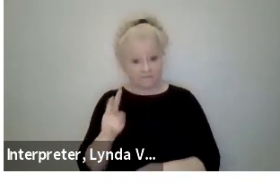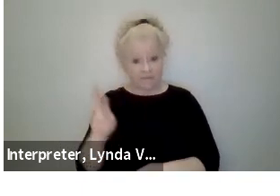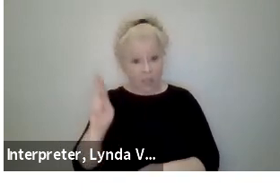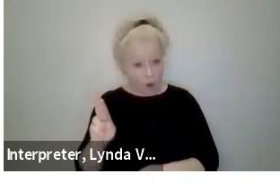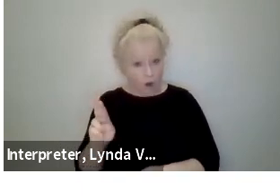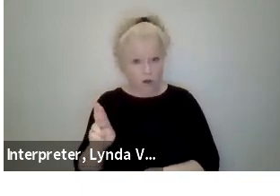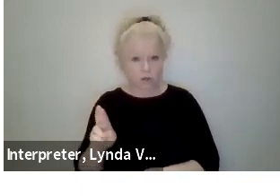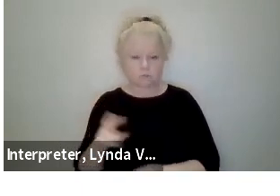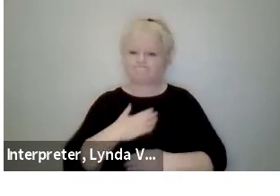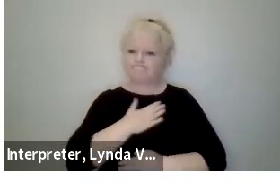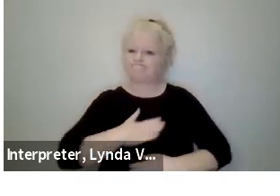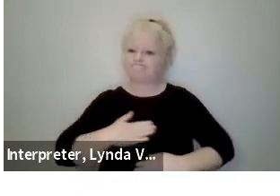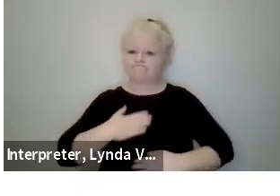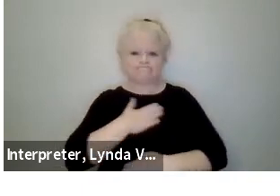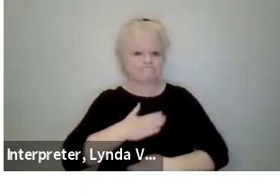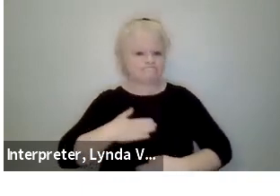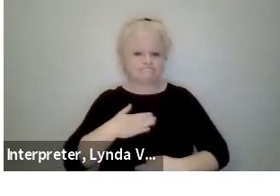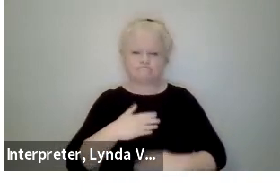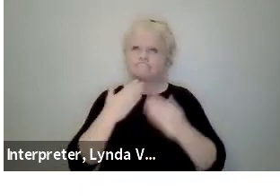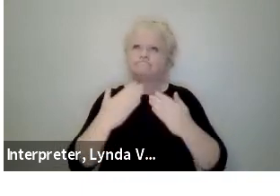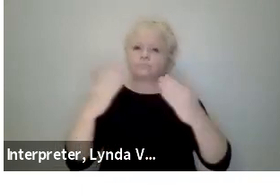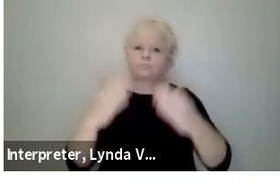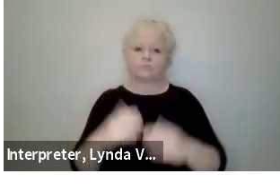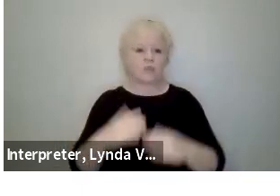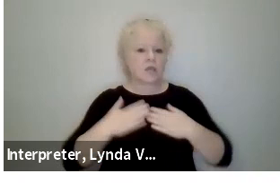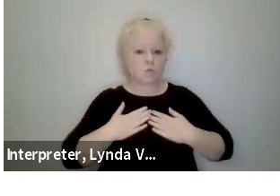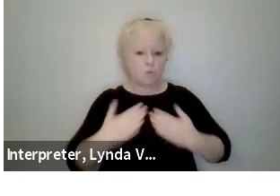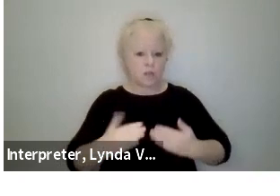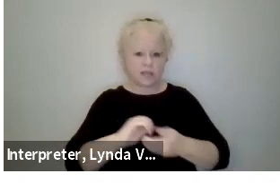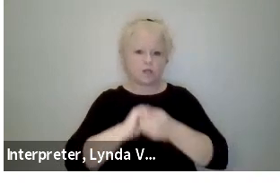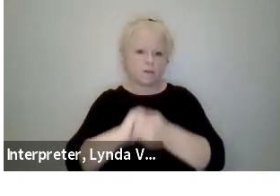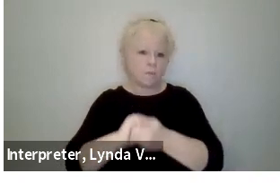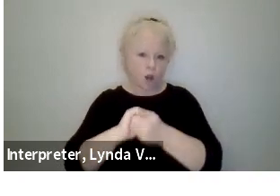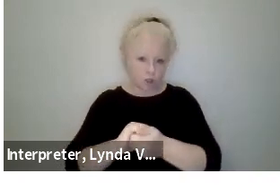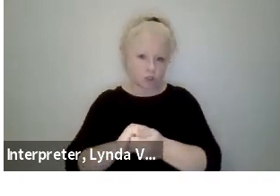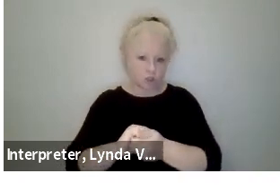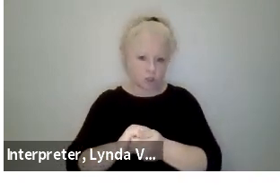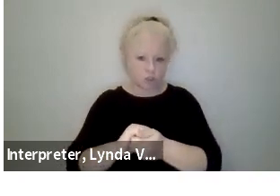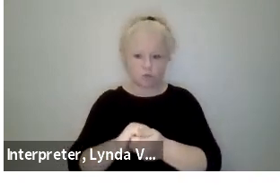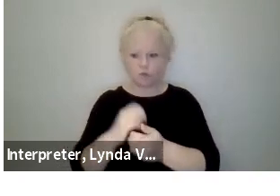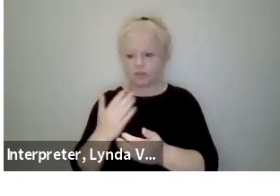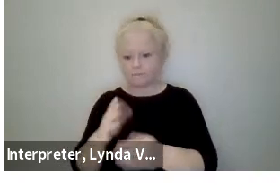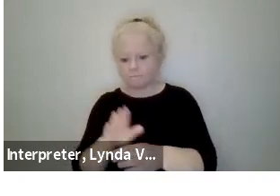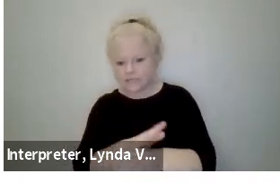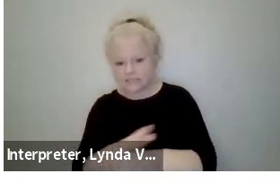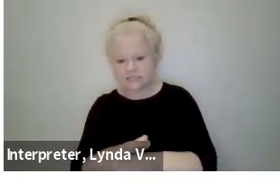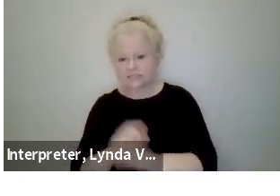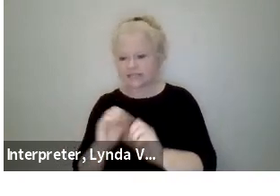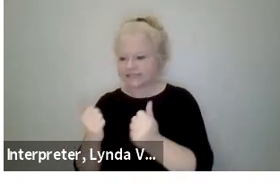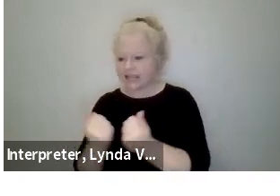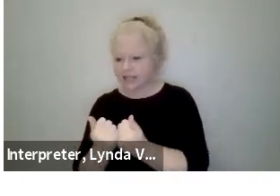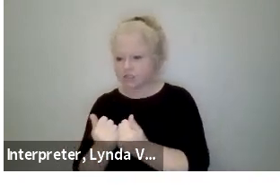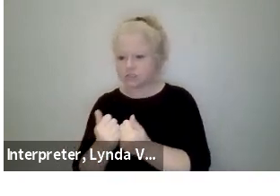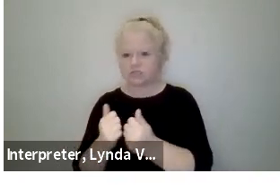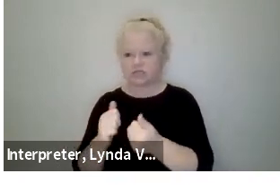definitely appreciative and always willing to partner with those businesses or agencies in the community to kind of